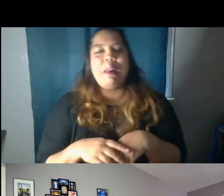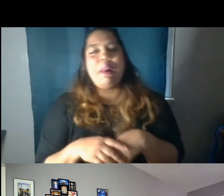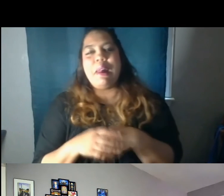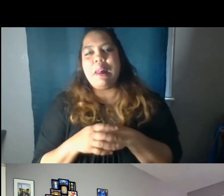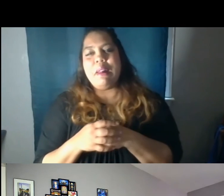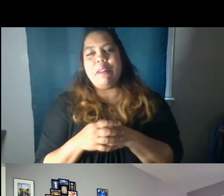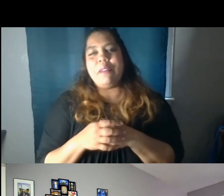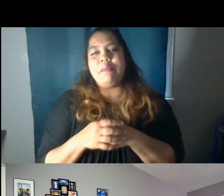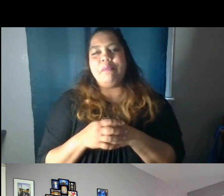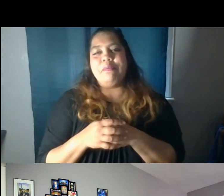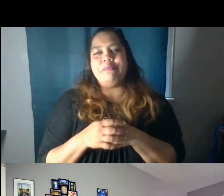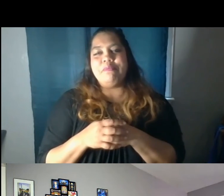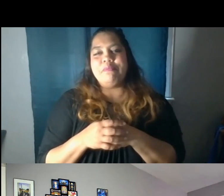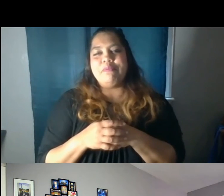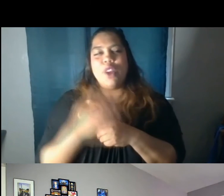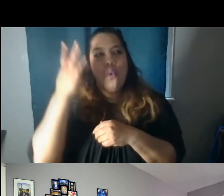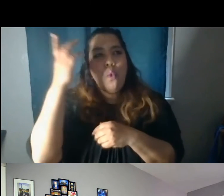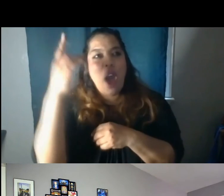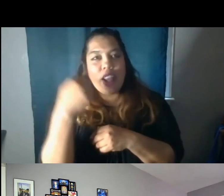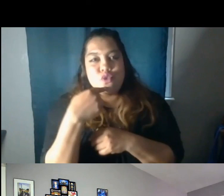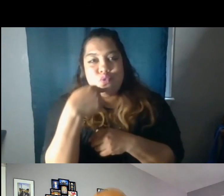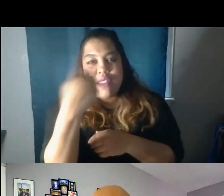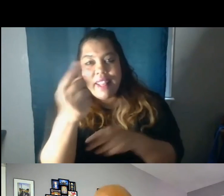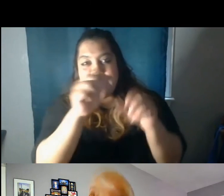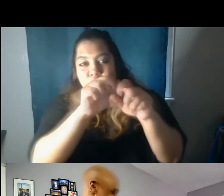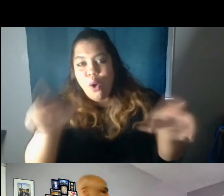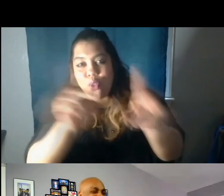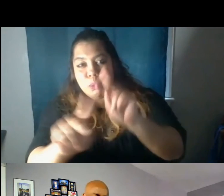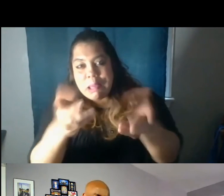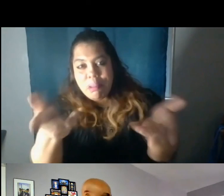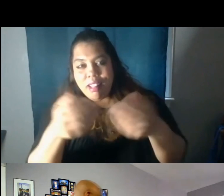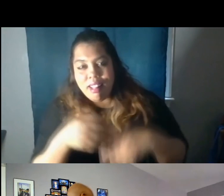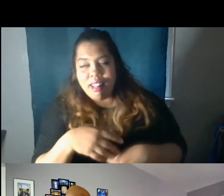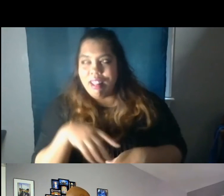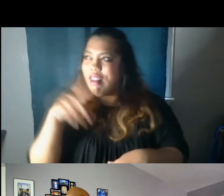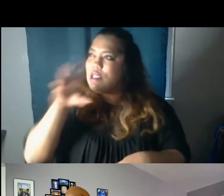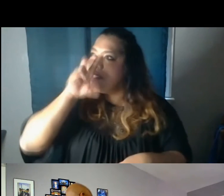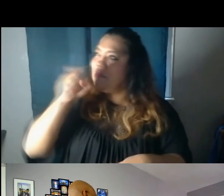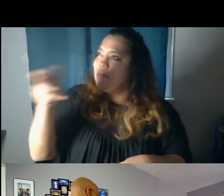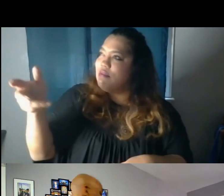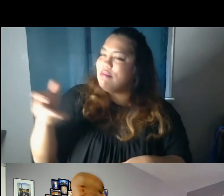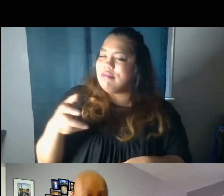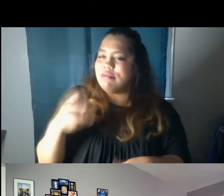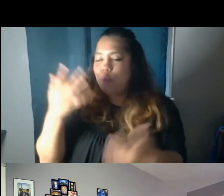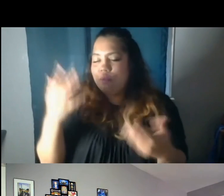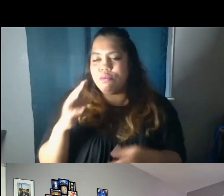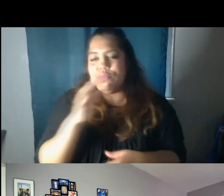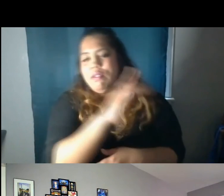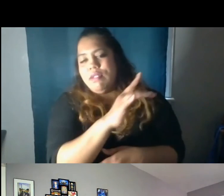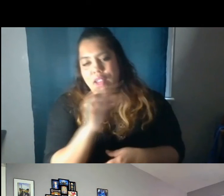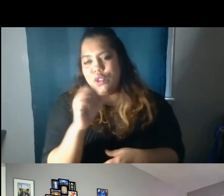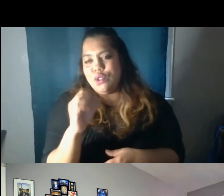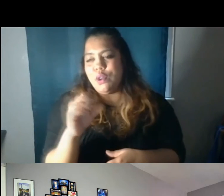Of course I'm putting all your business in the street because yes, I love you. Okay, so together, it's Sue's